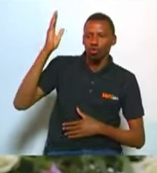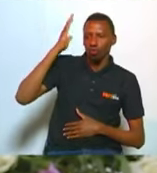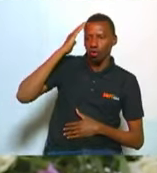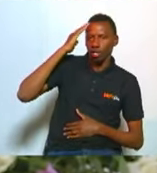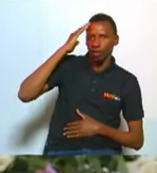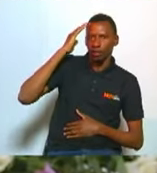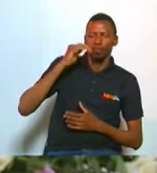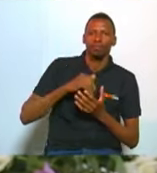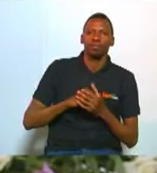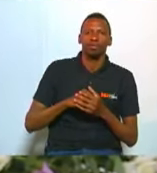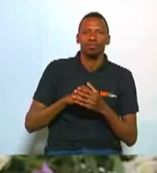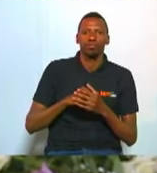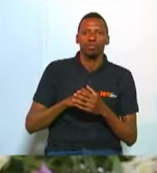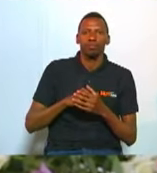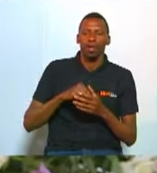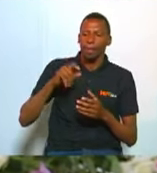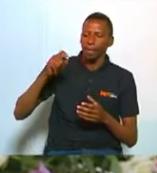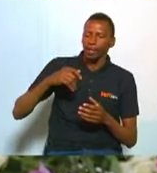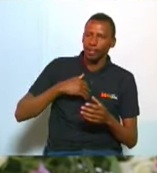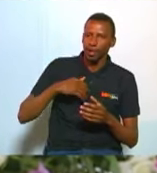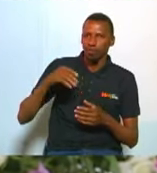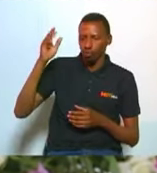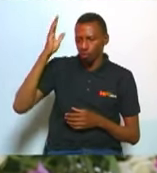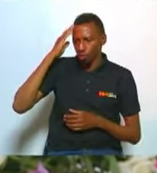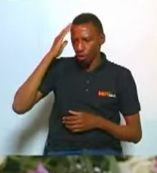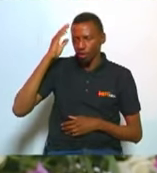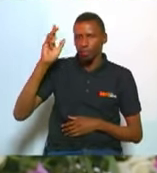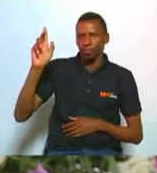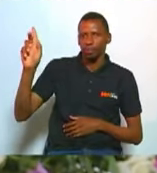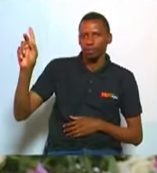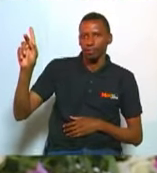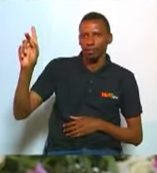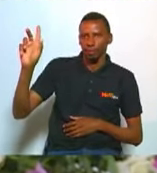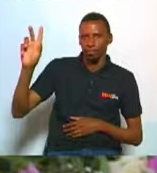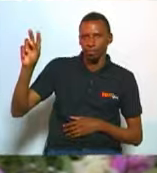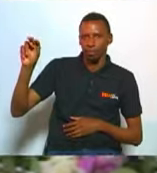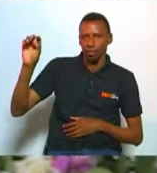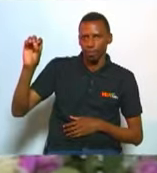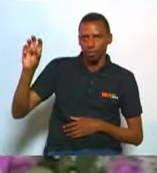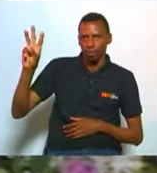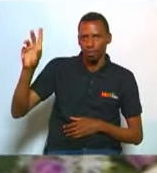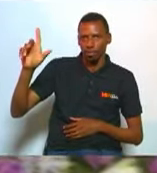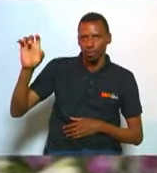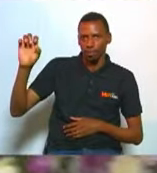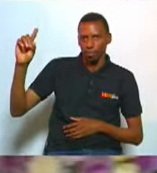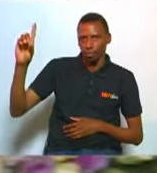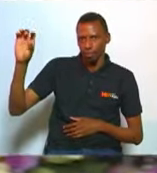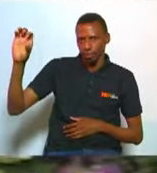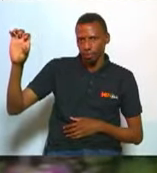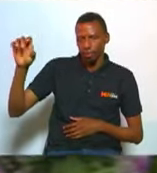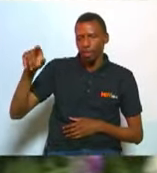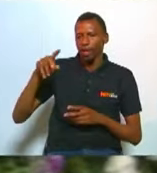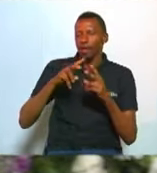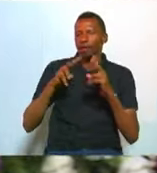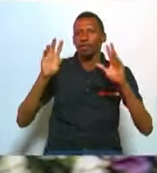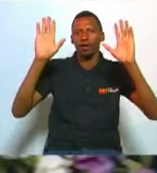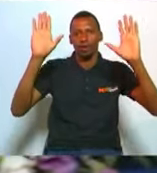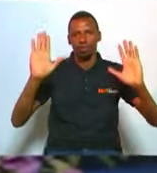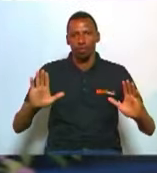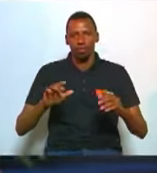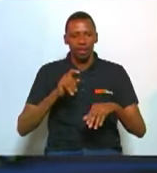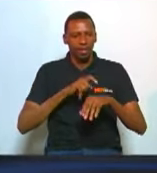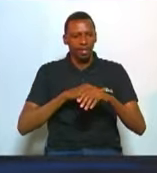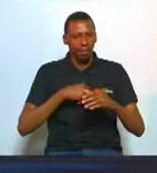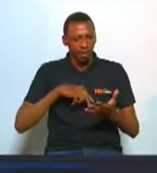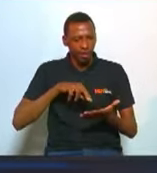You must have knowledge. Knowledge is very important. And wherever I've been standing here and speaking